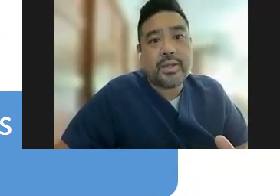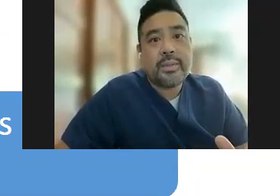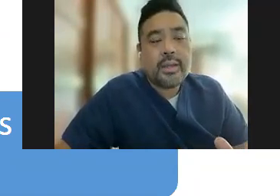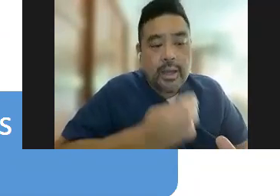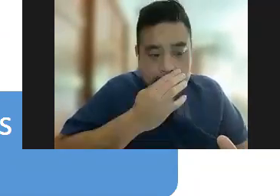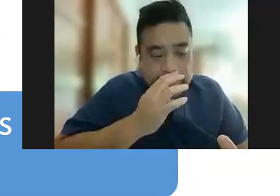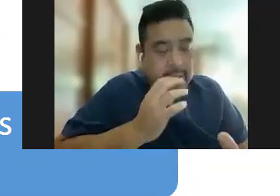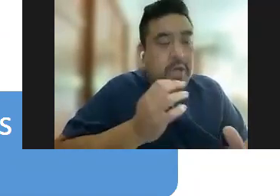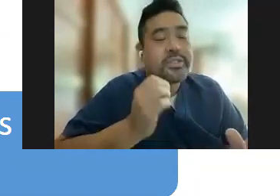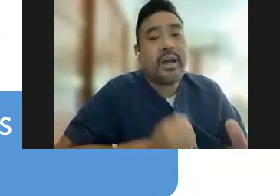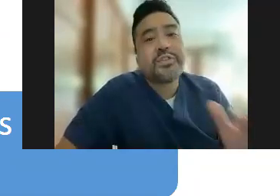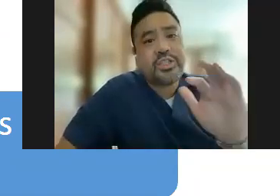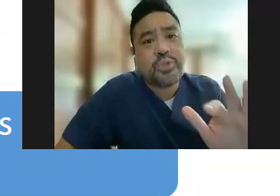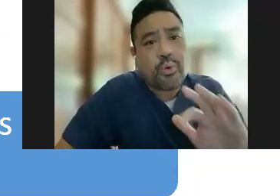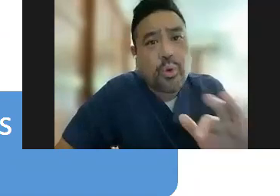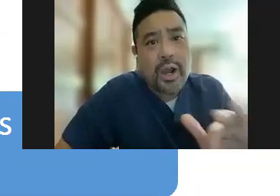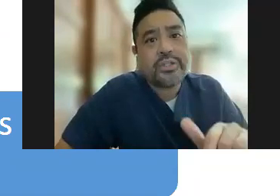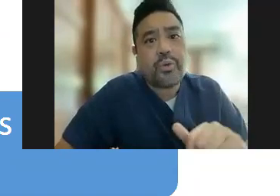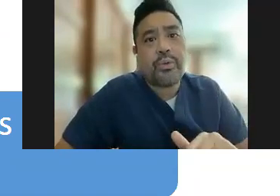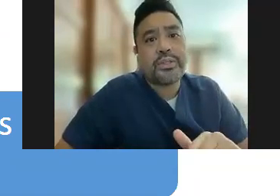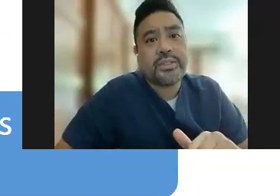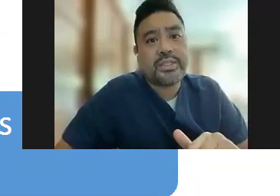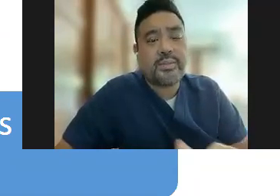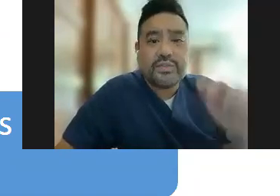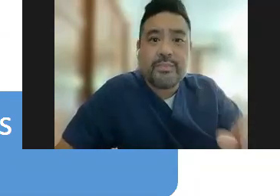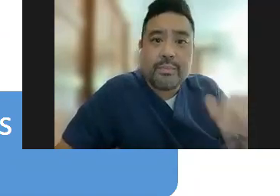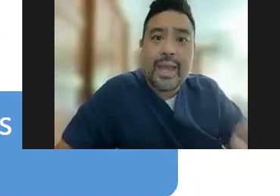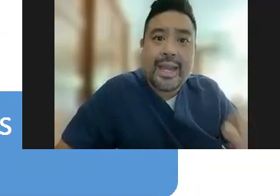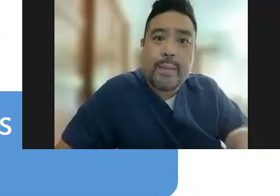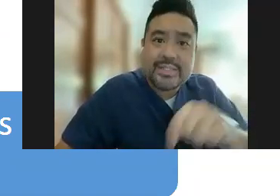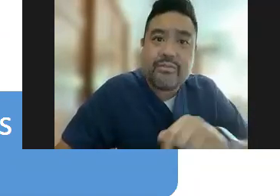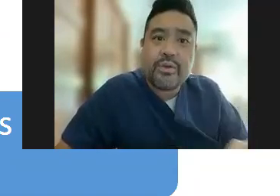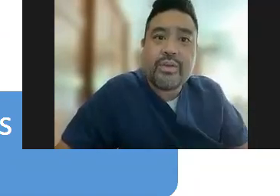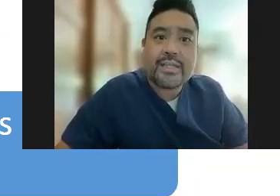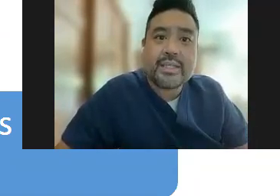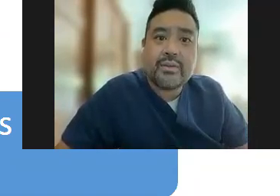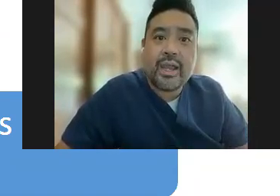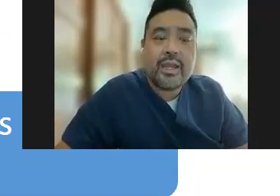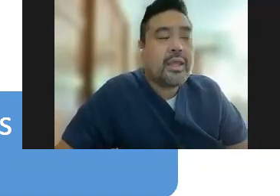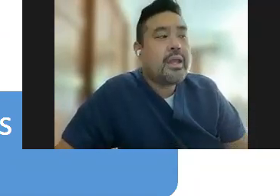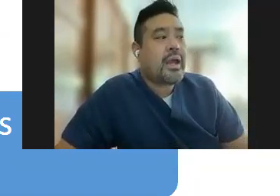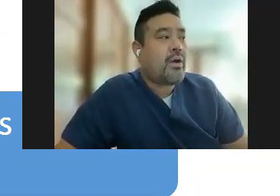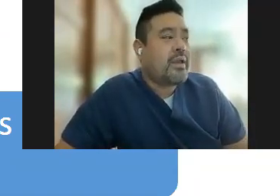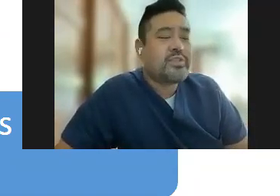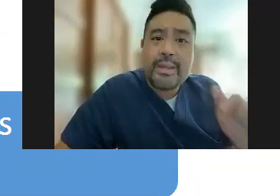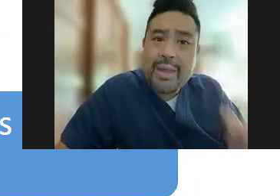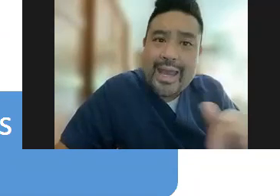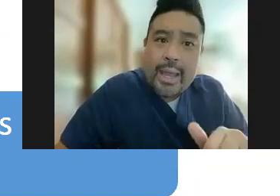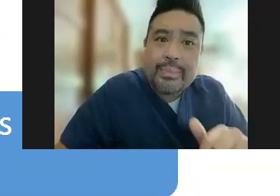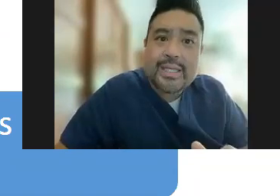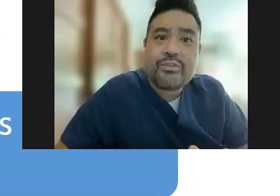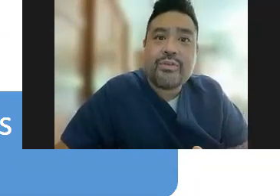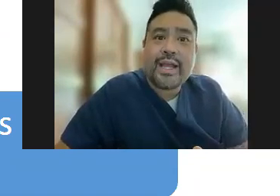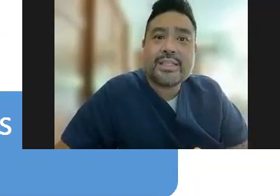this system. Doctors and health systems are required to report to the system if something bad happens after a vaccine, right? Now, if something